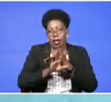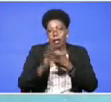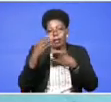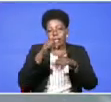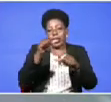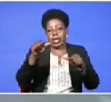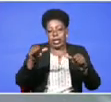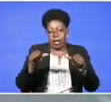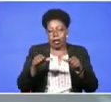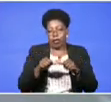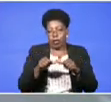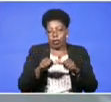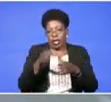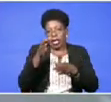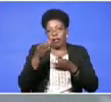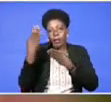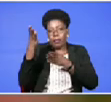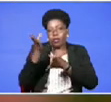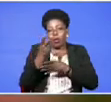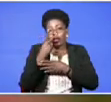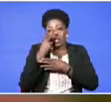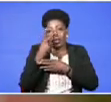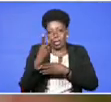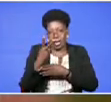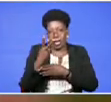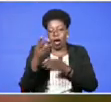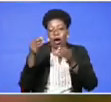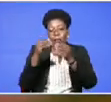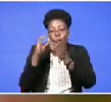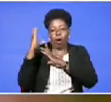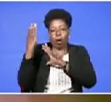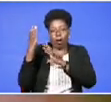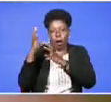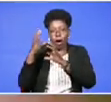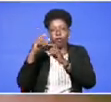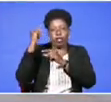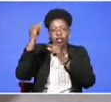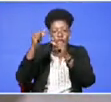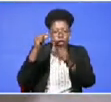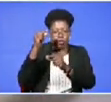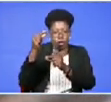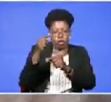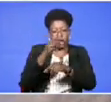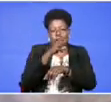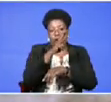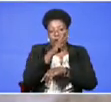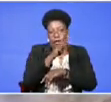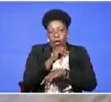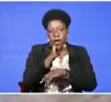survey says if Bahamians want to see conch for generations to come, marine protected